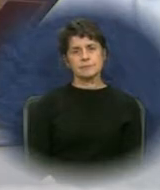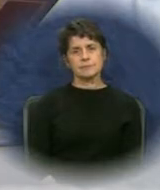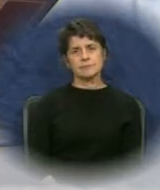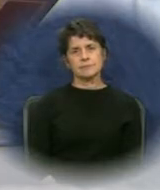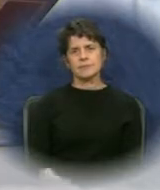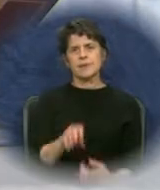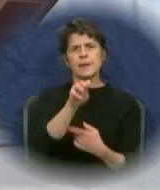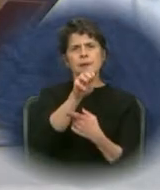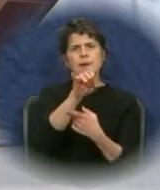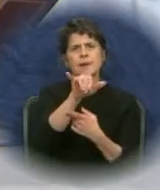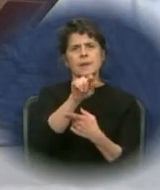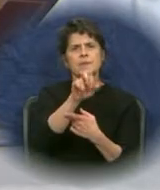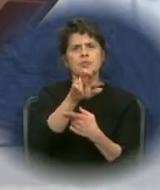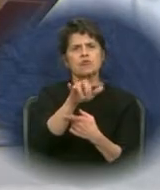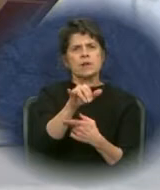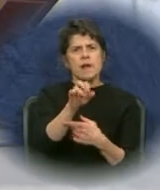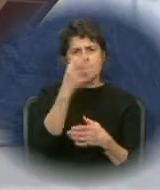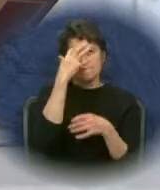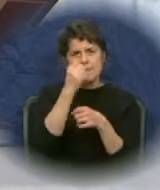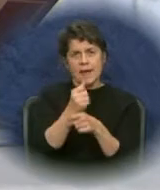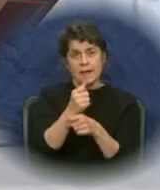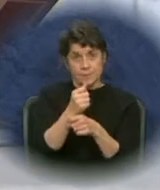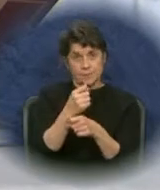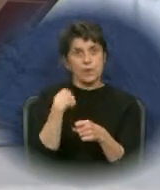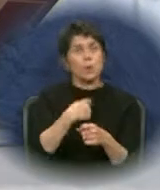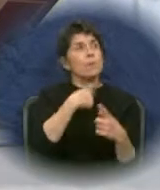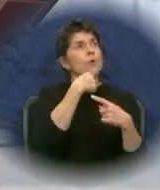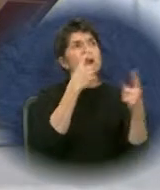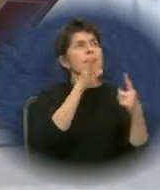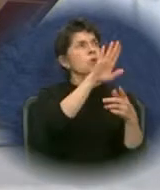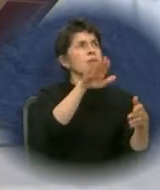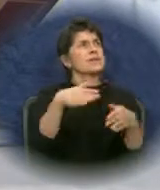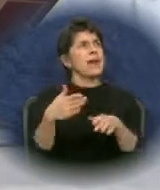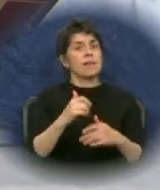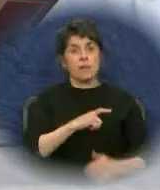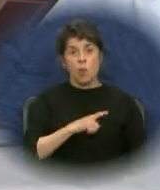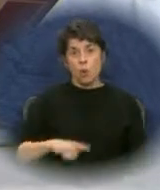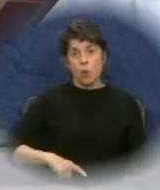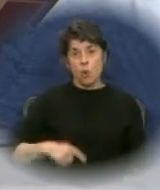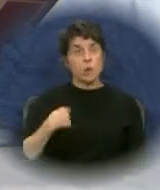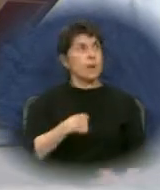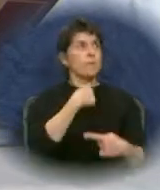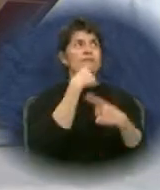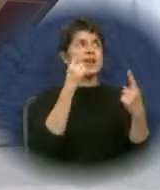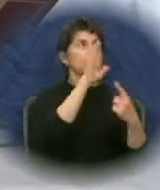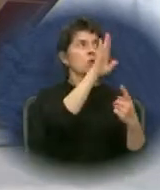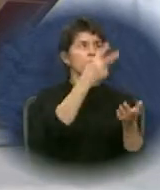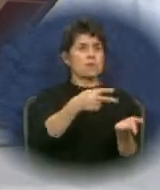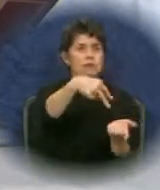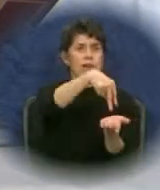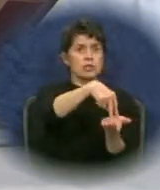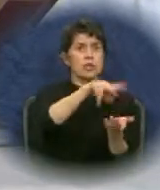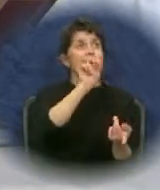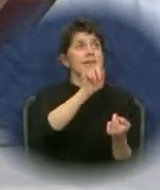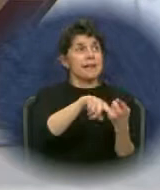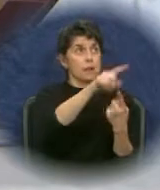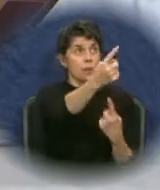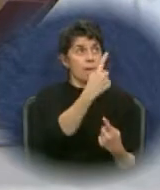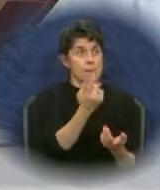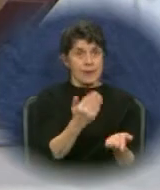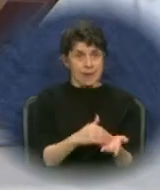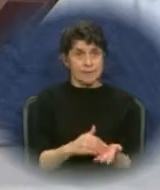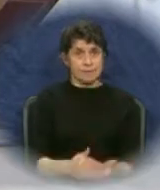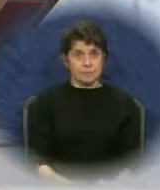The mystery of faith. We proclaim your death, O Lord, and profess your resurrection until you come